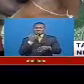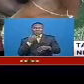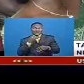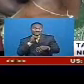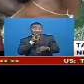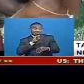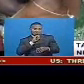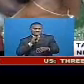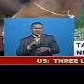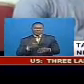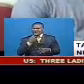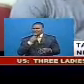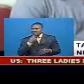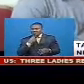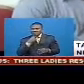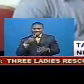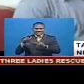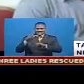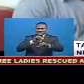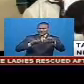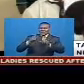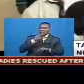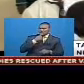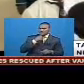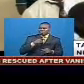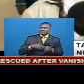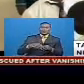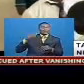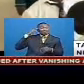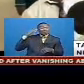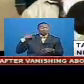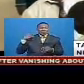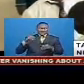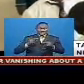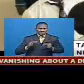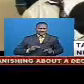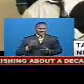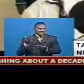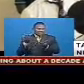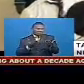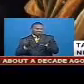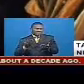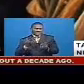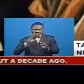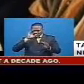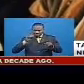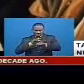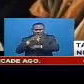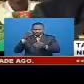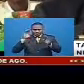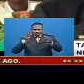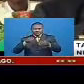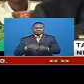sites. The Regional Director of Health Services, Dr. Kwesi Chumesi, urged the students to remain focused on